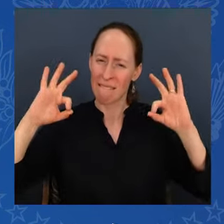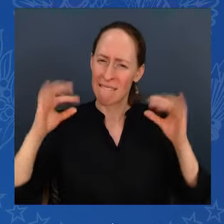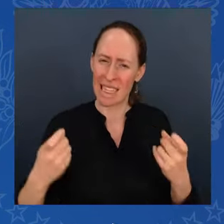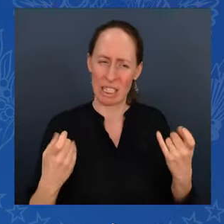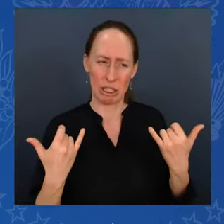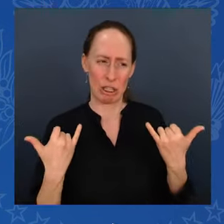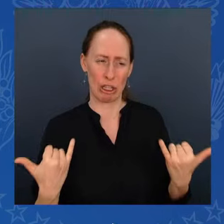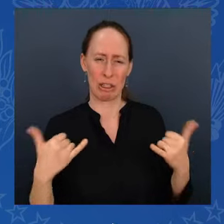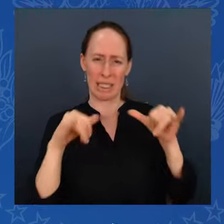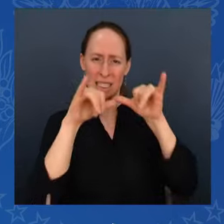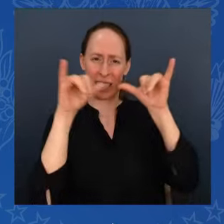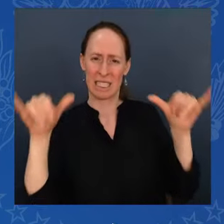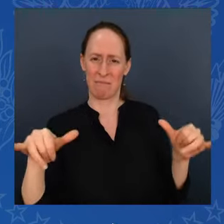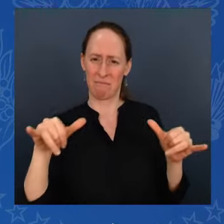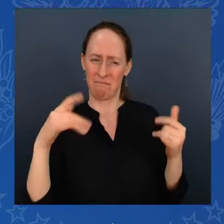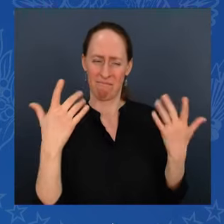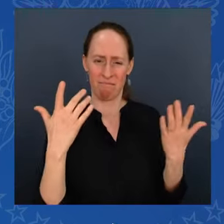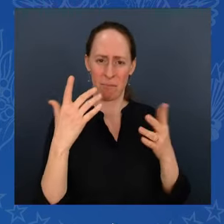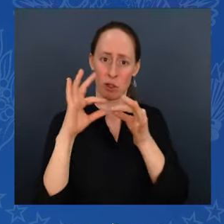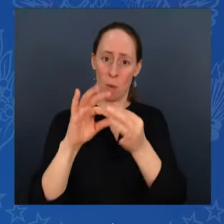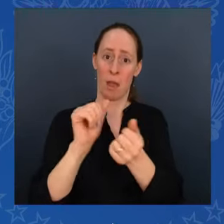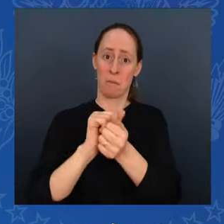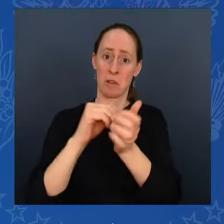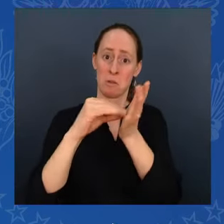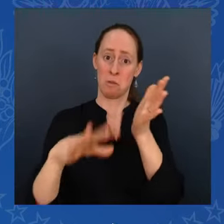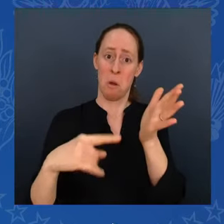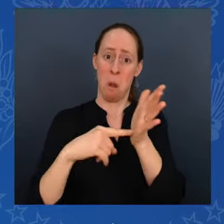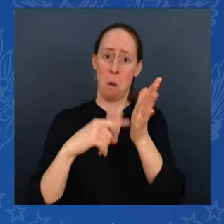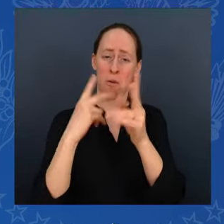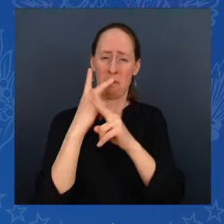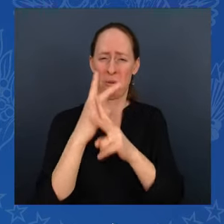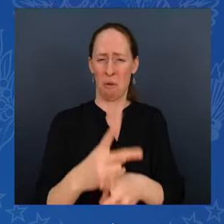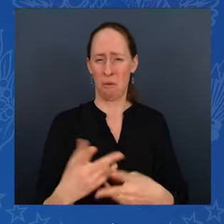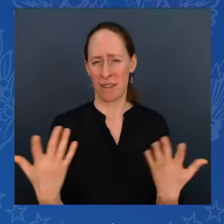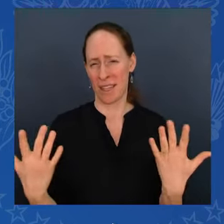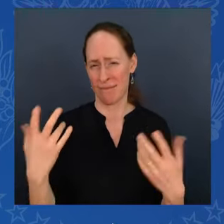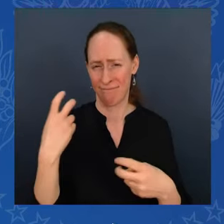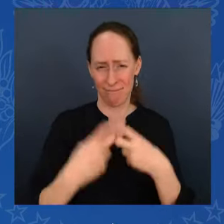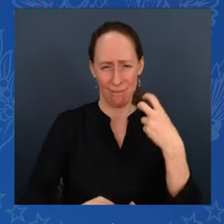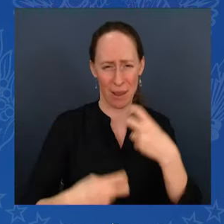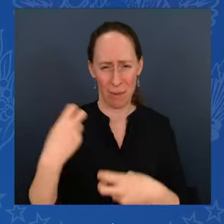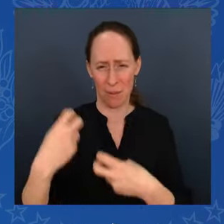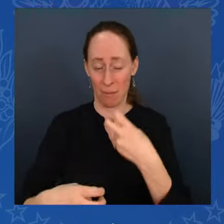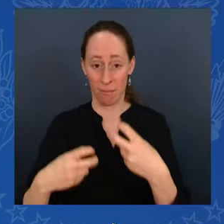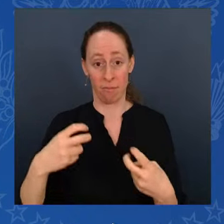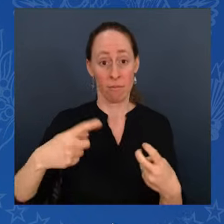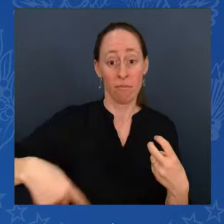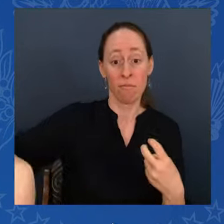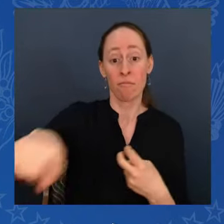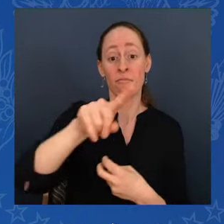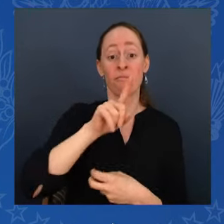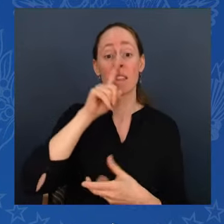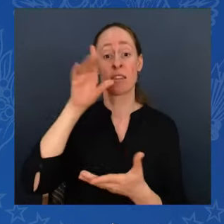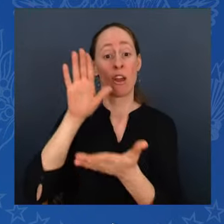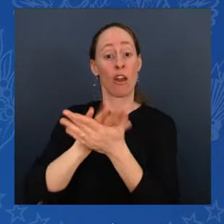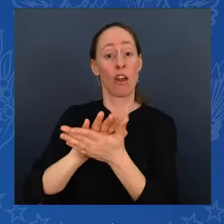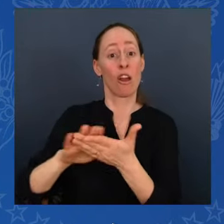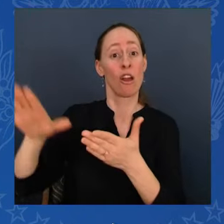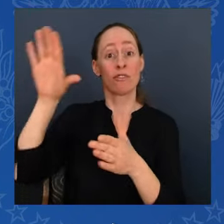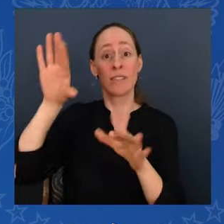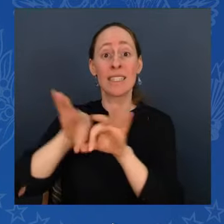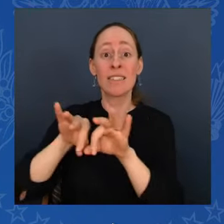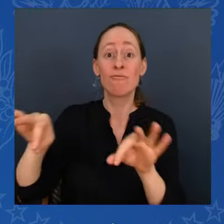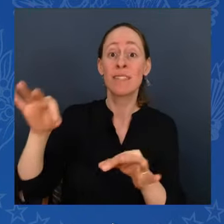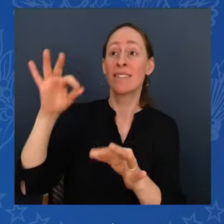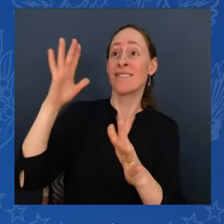to the middle class, that ticket's becoming much too expensive, much too expensive. In fact, things are a lot different from when